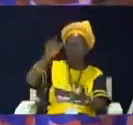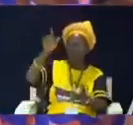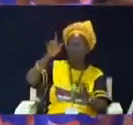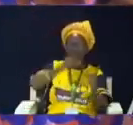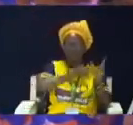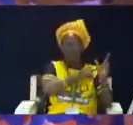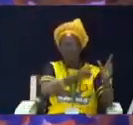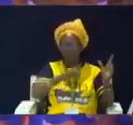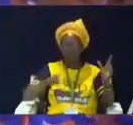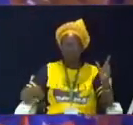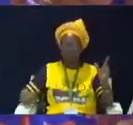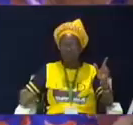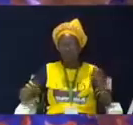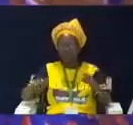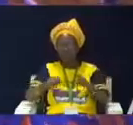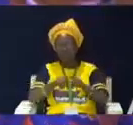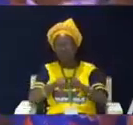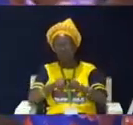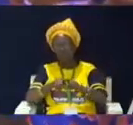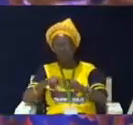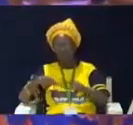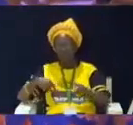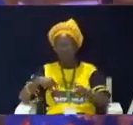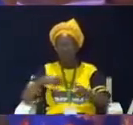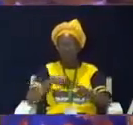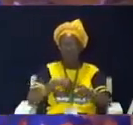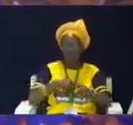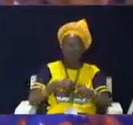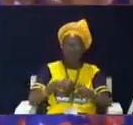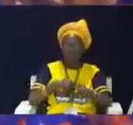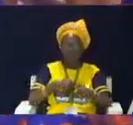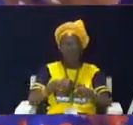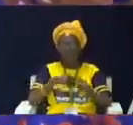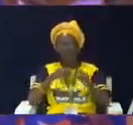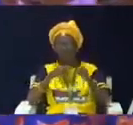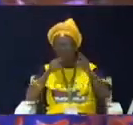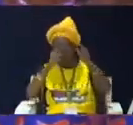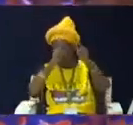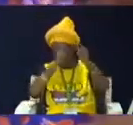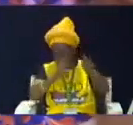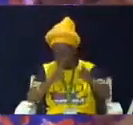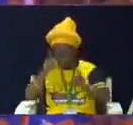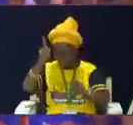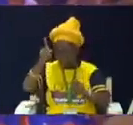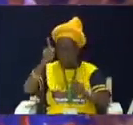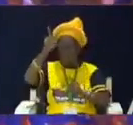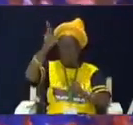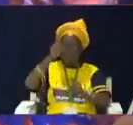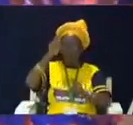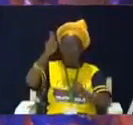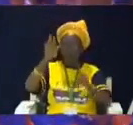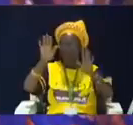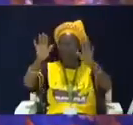Jireh, a great provider. You are